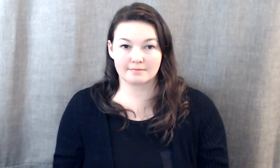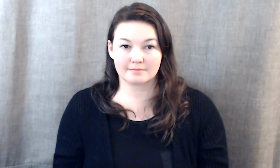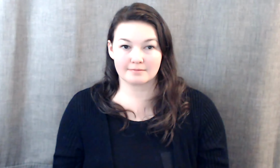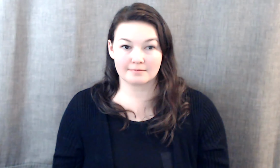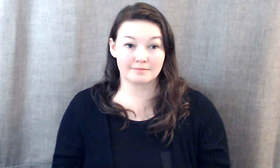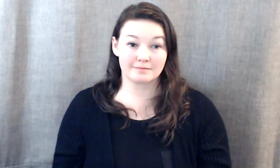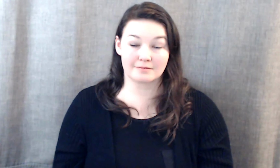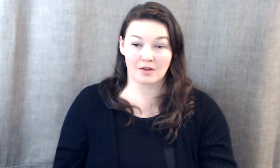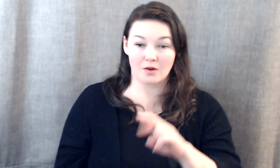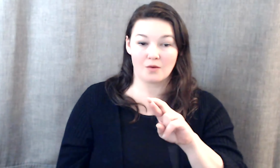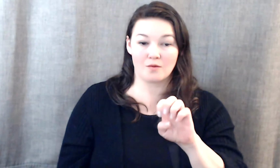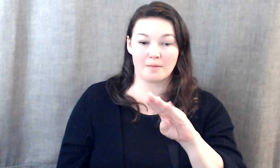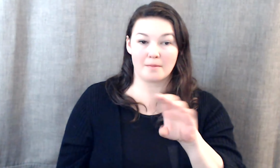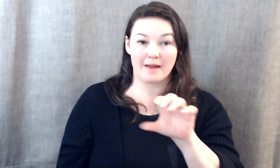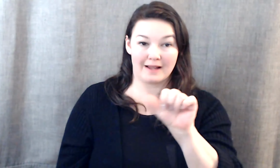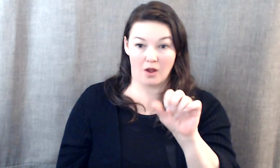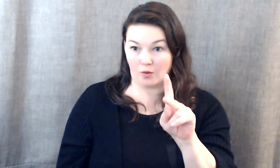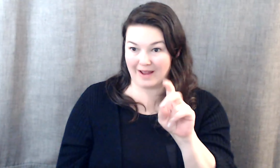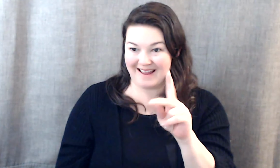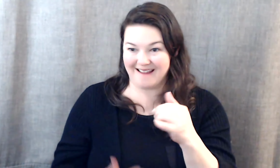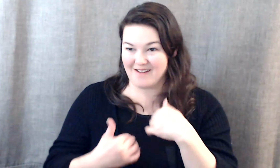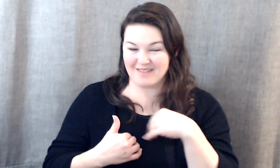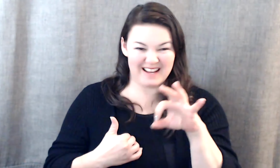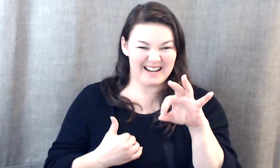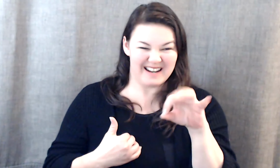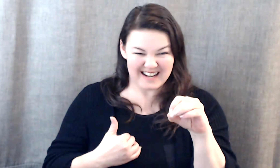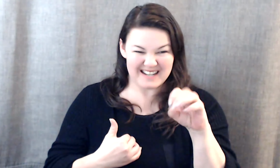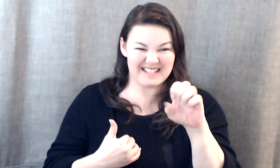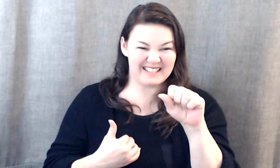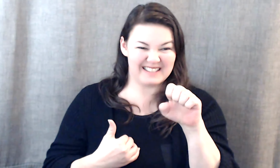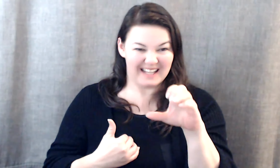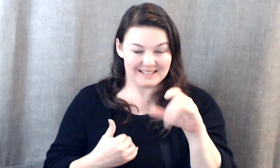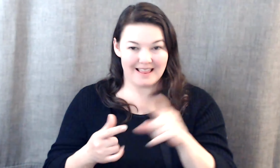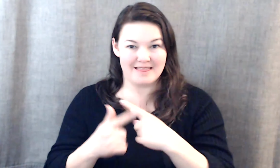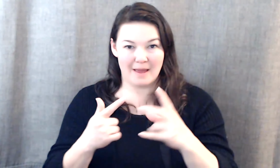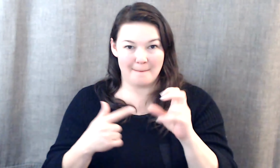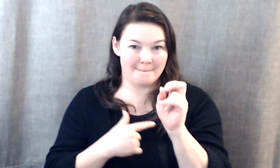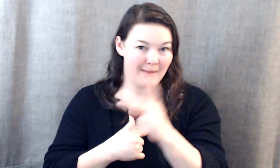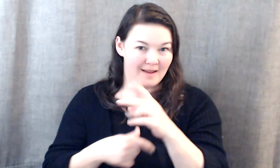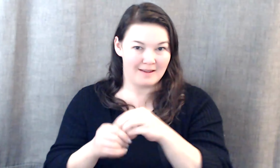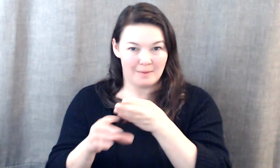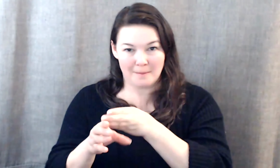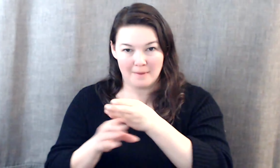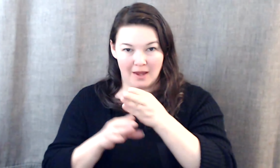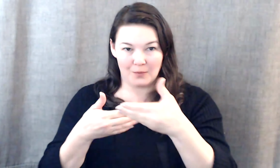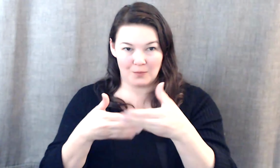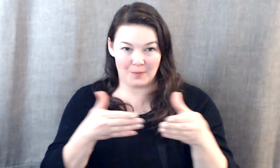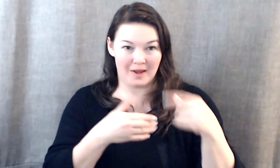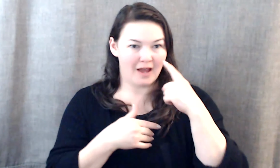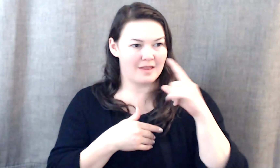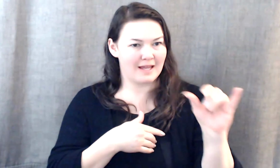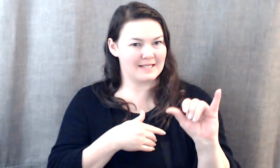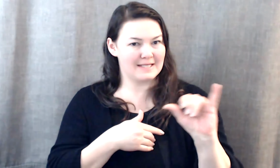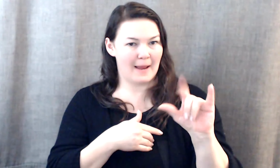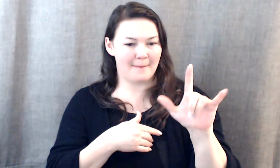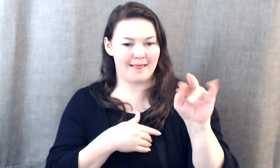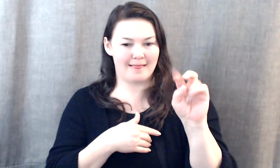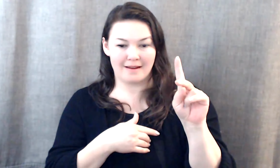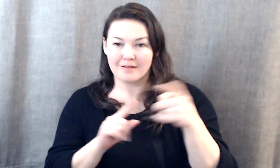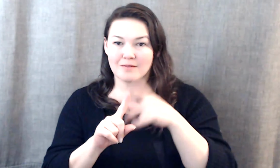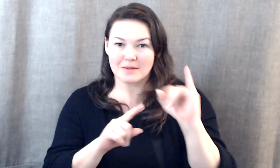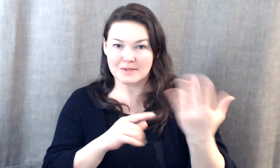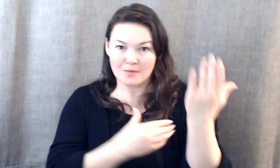Okay, guys, we have 90 seconds and we have to be back in the main room. I think it's the same link from this morning, looking